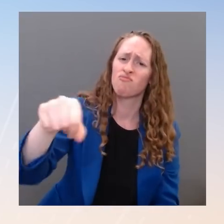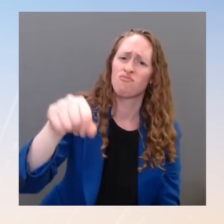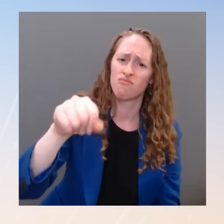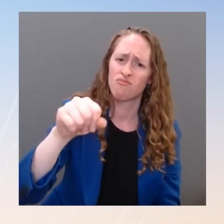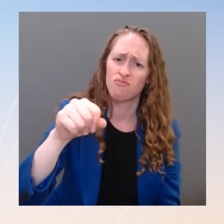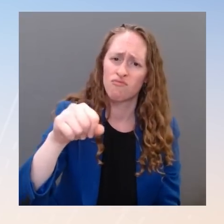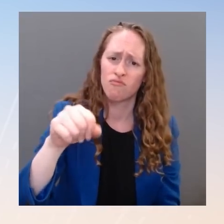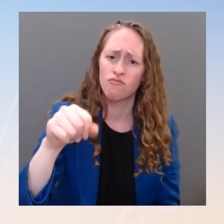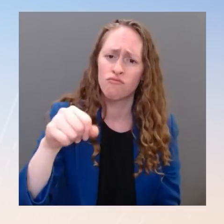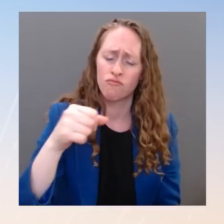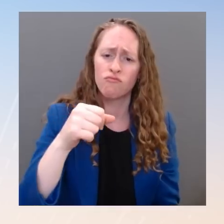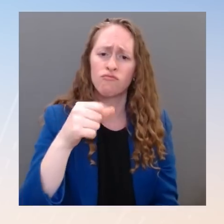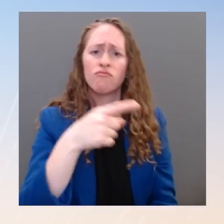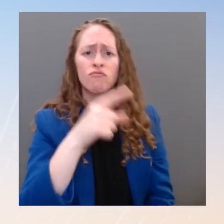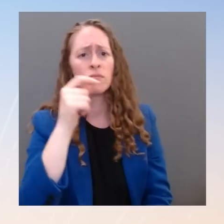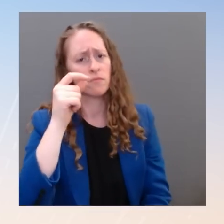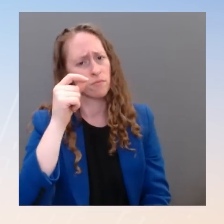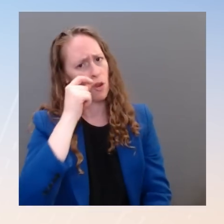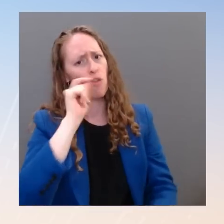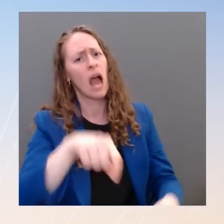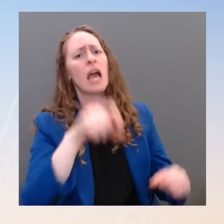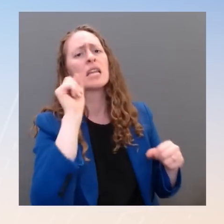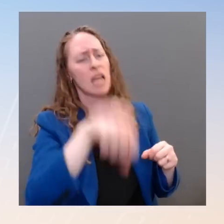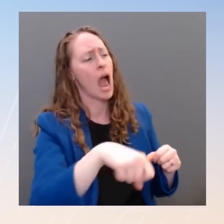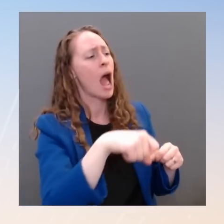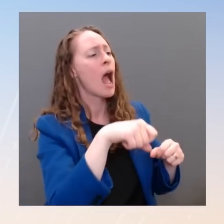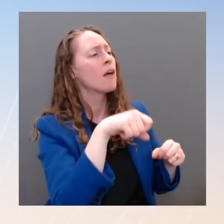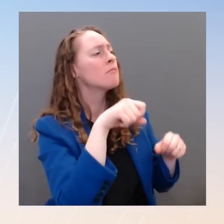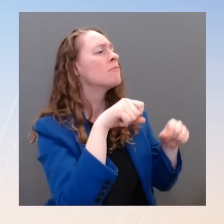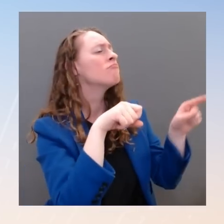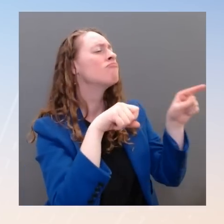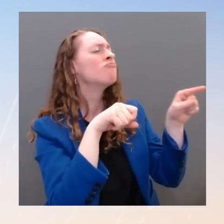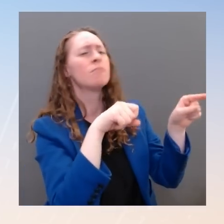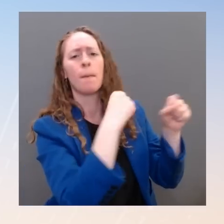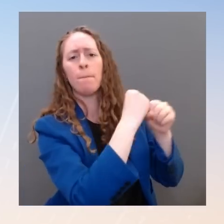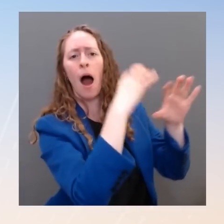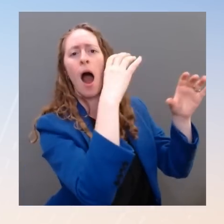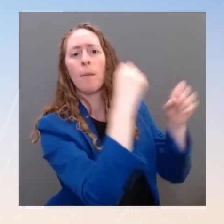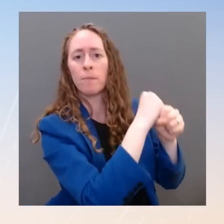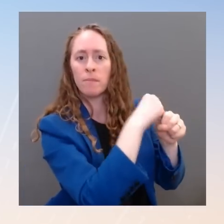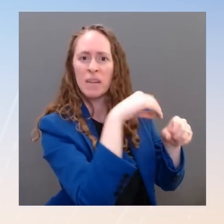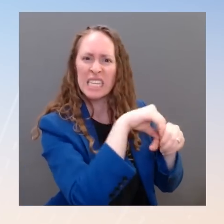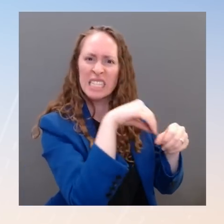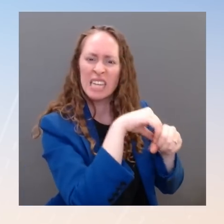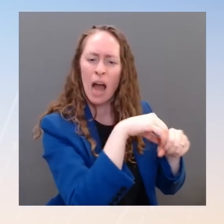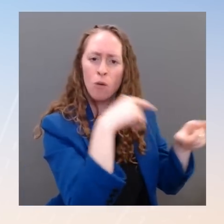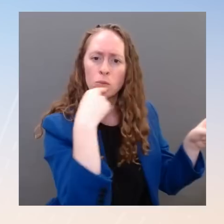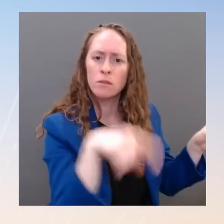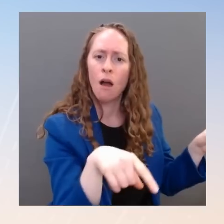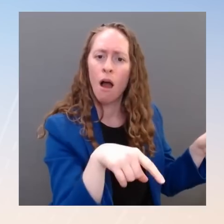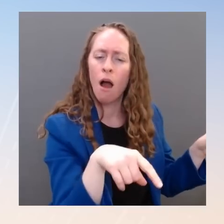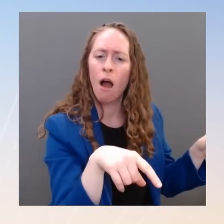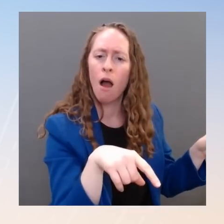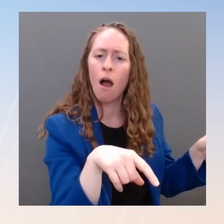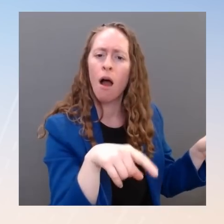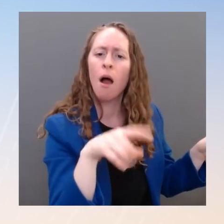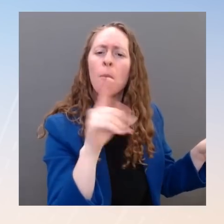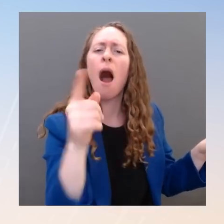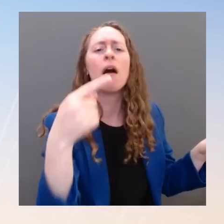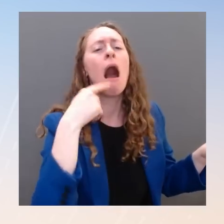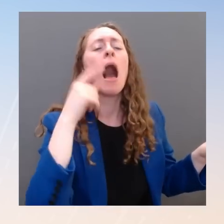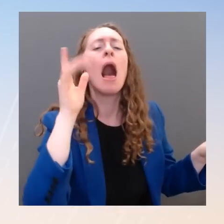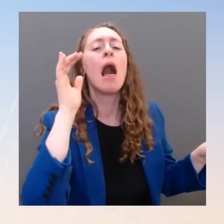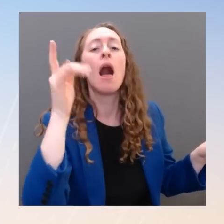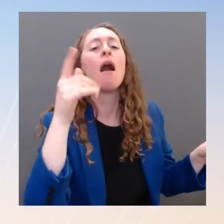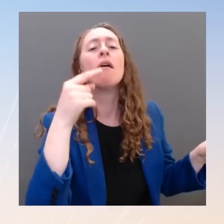a non-hypothetical situation. Can you at least outline? I appreciated that. Okay, go ahead. Whether